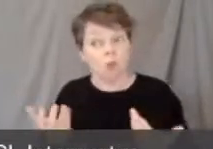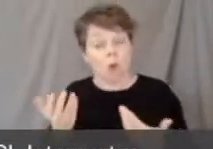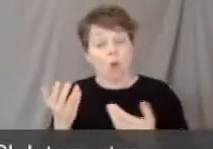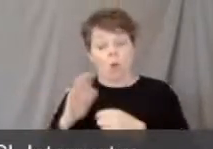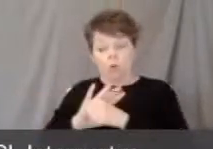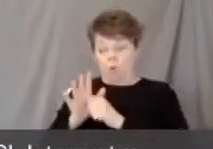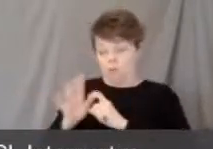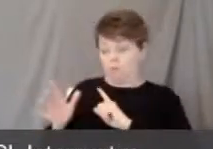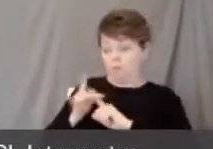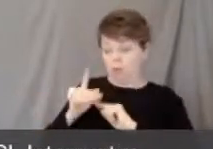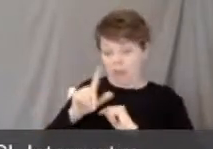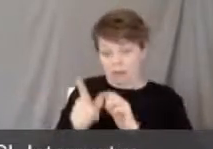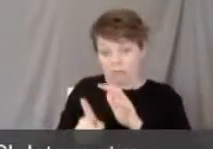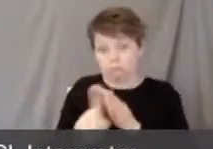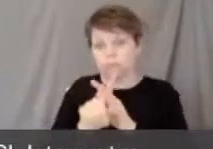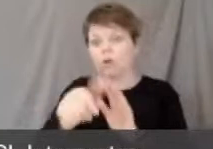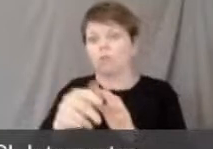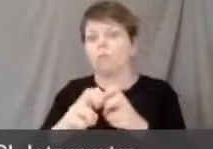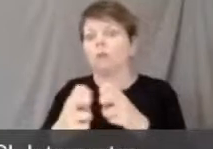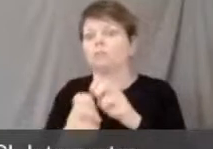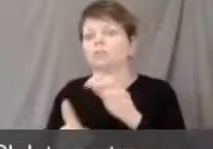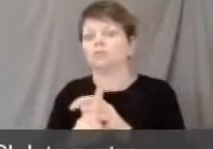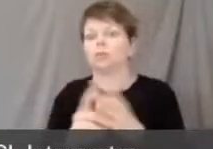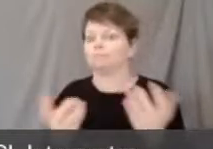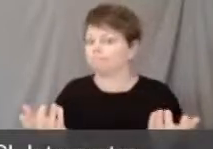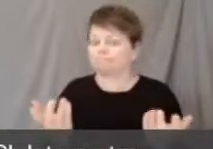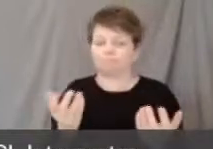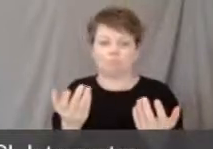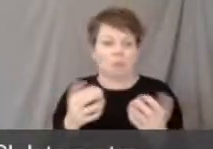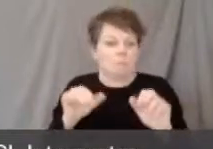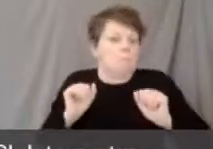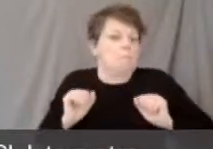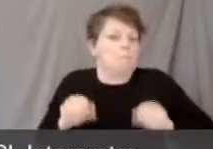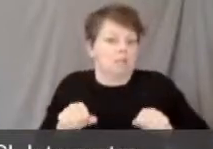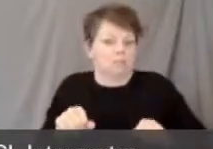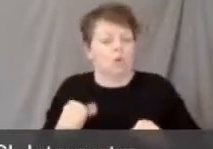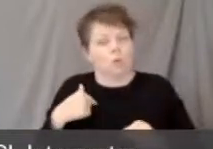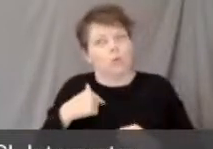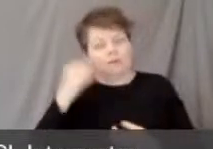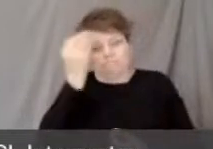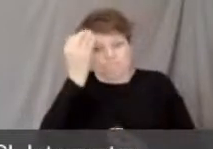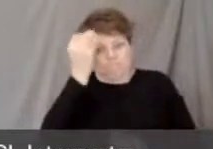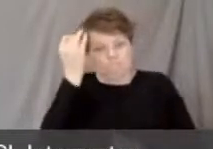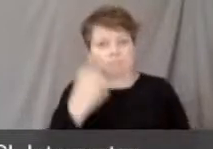it is a possibility, so something for us to consider. Next slide, please.